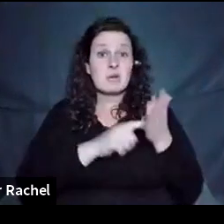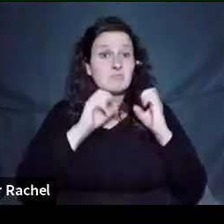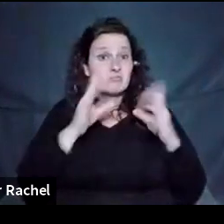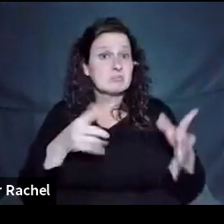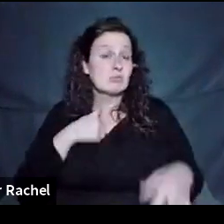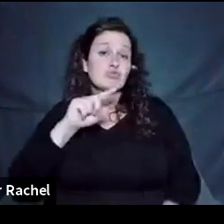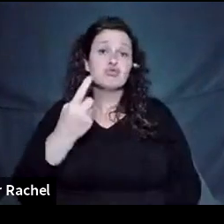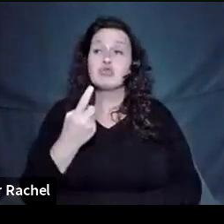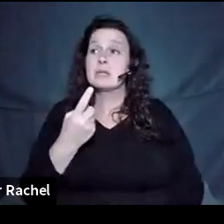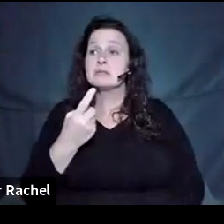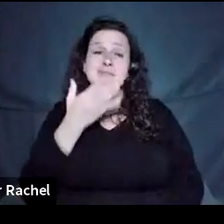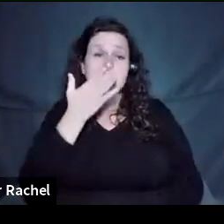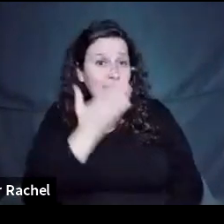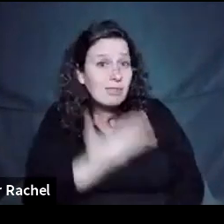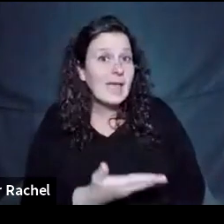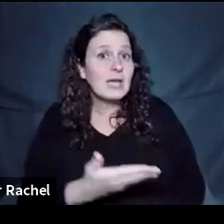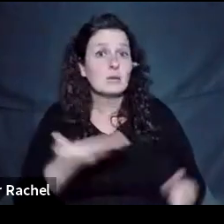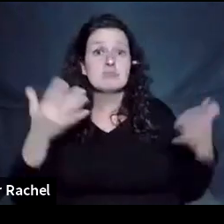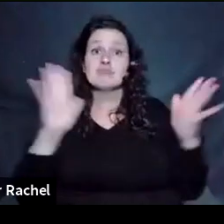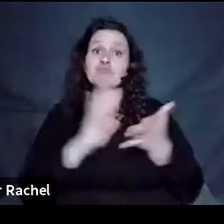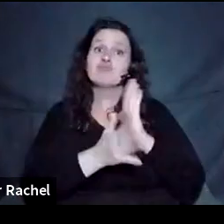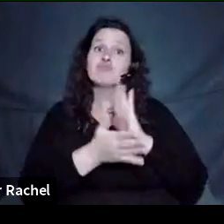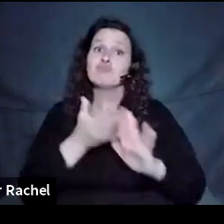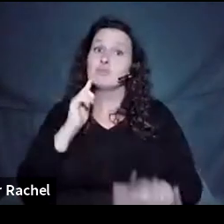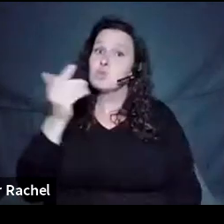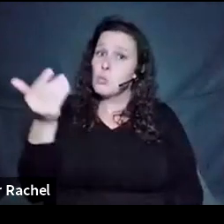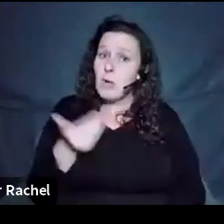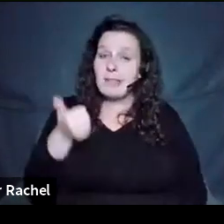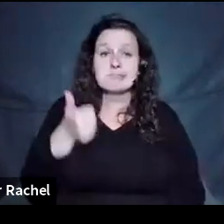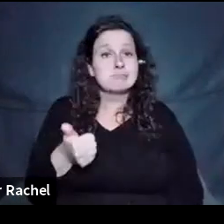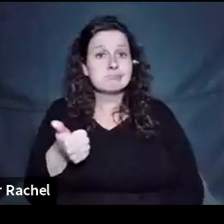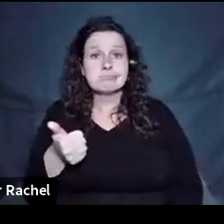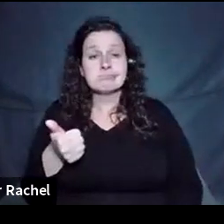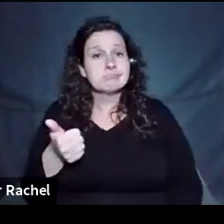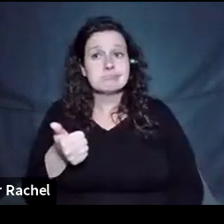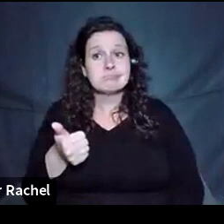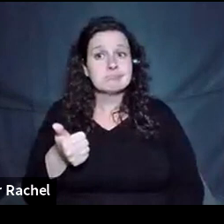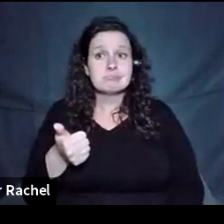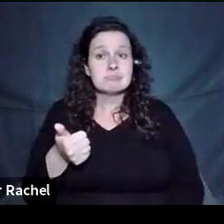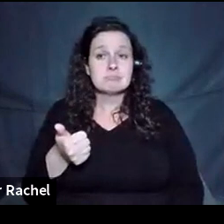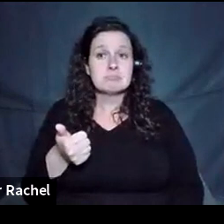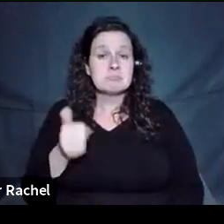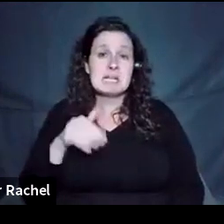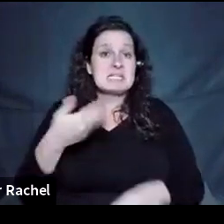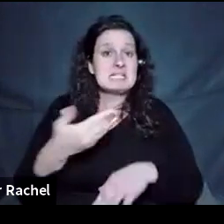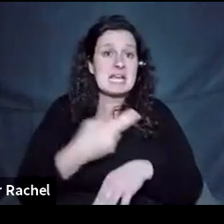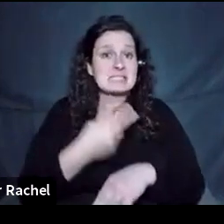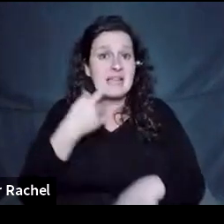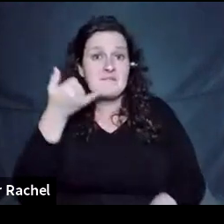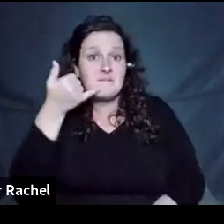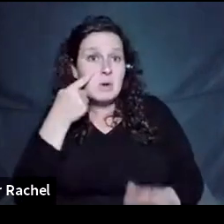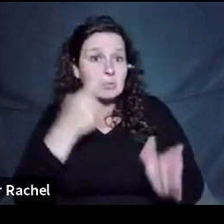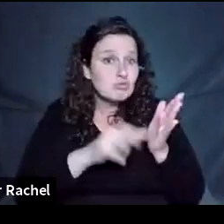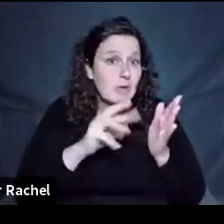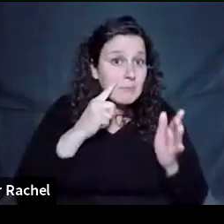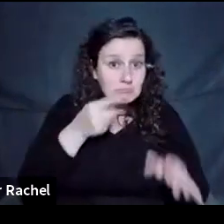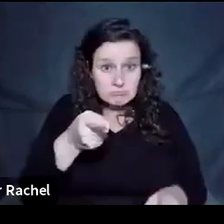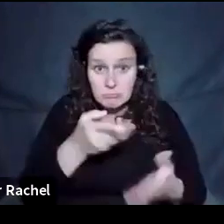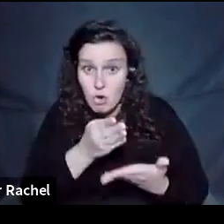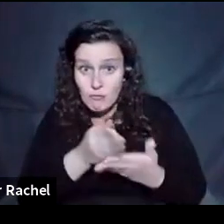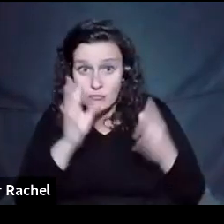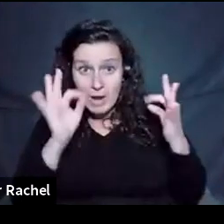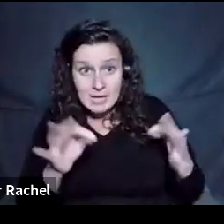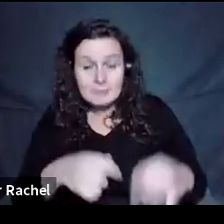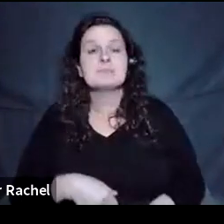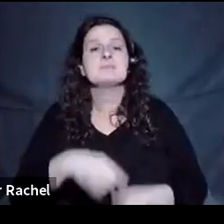other than a thank you and you're welcome and a phone call maybe the next day to make sure they're okay. Some of